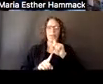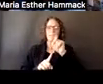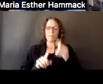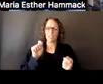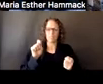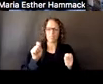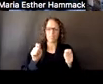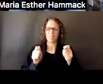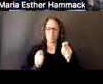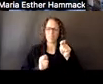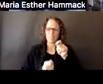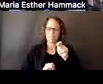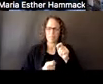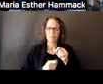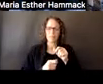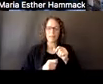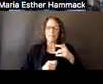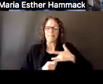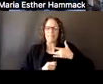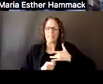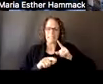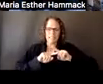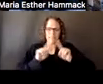truly, or rather that was transforming